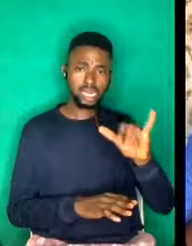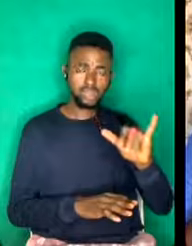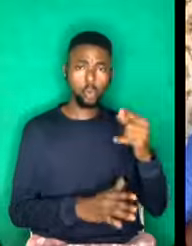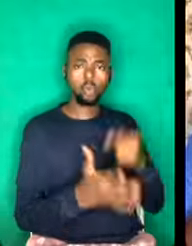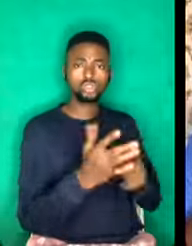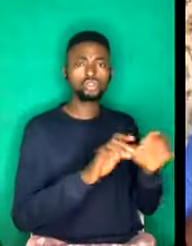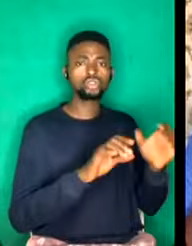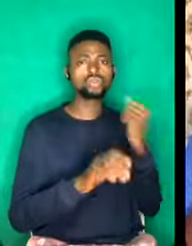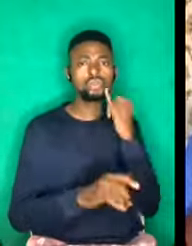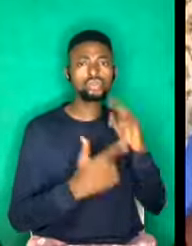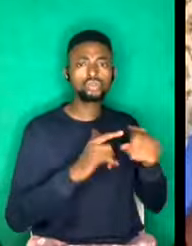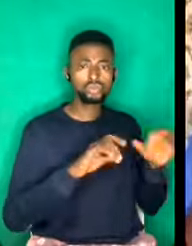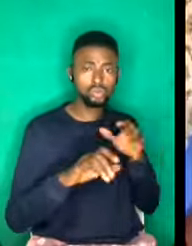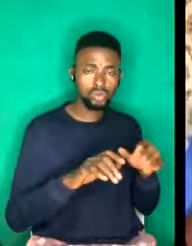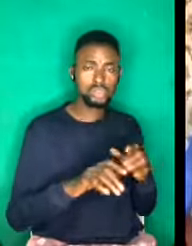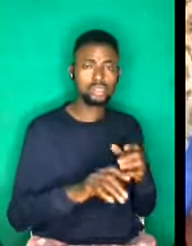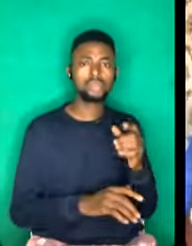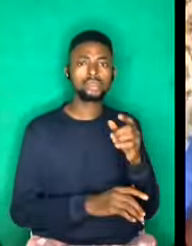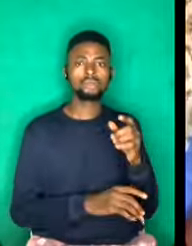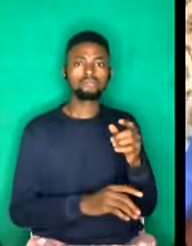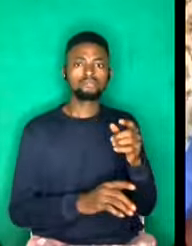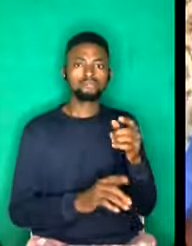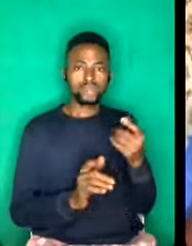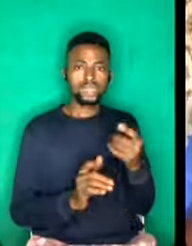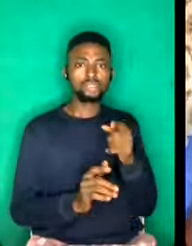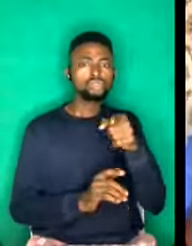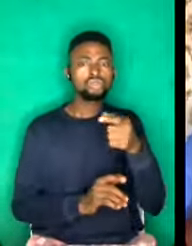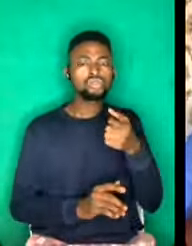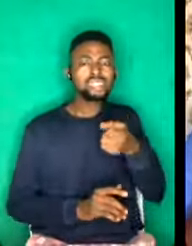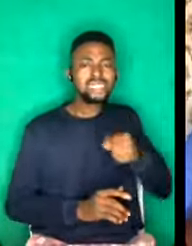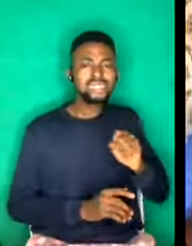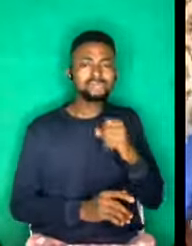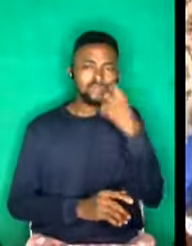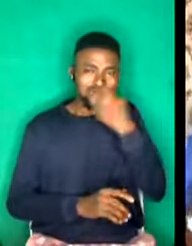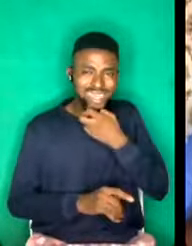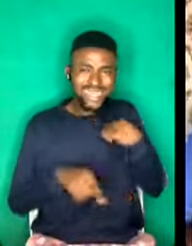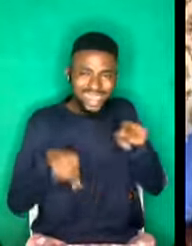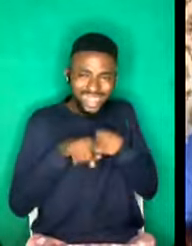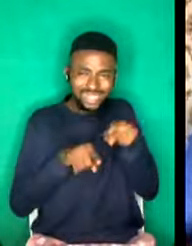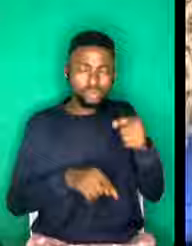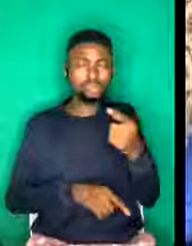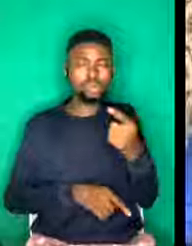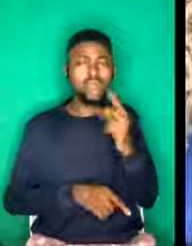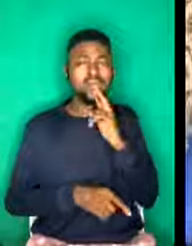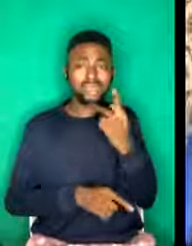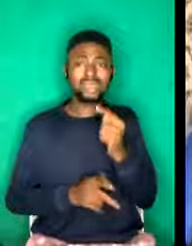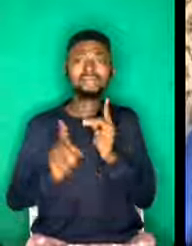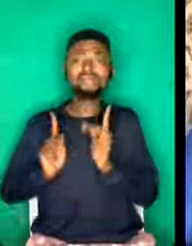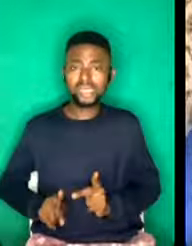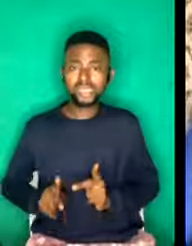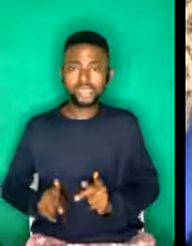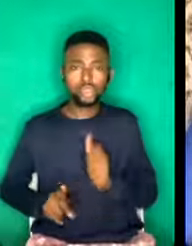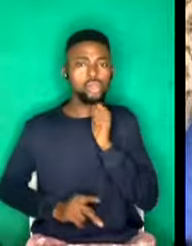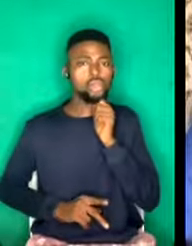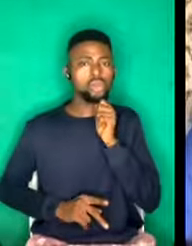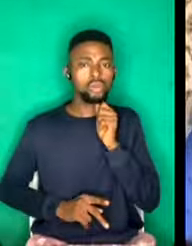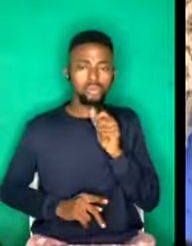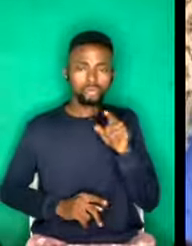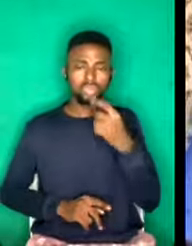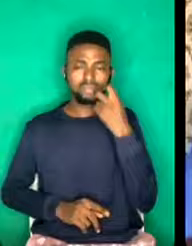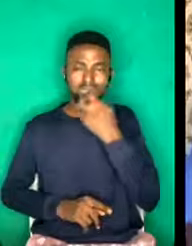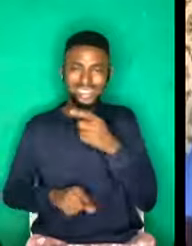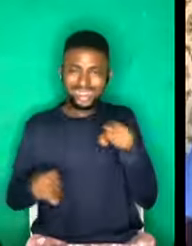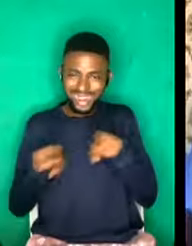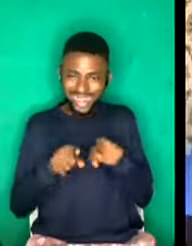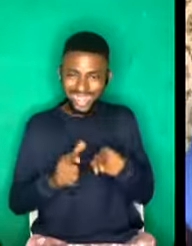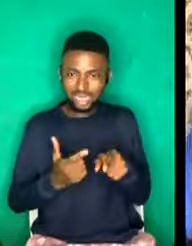the person you should be speaking as a sign language you should speak as if the person is the person is you Exactly. should speak as if it's the person that is speaking.